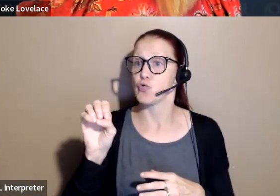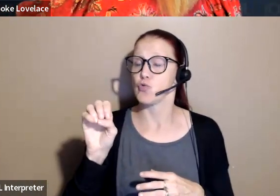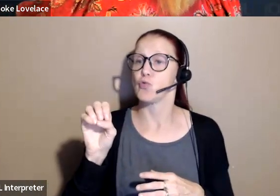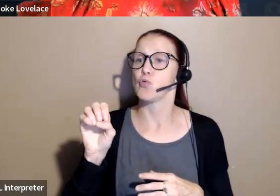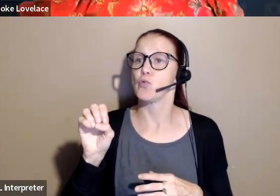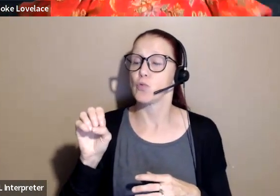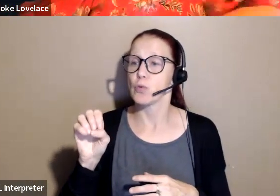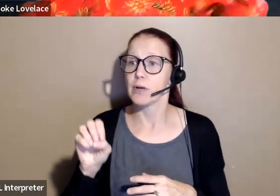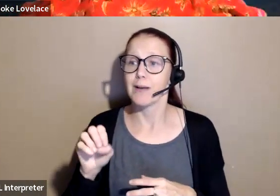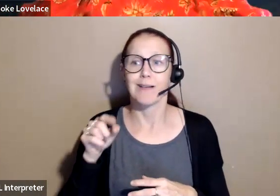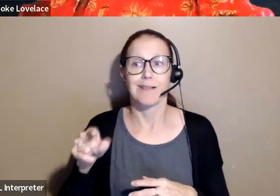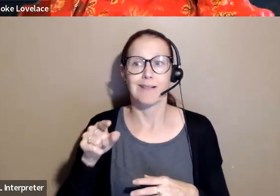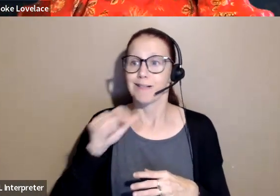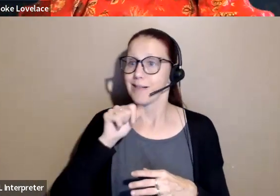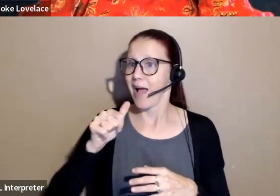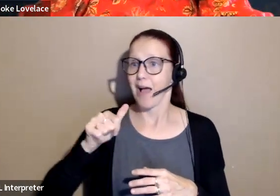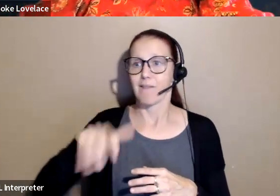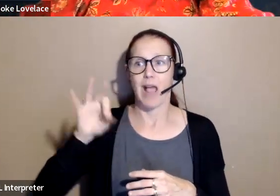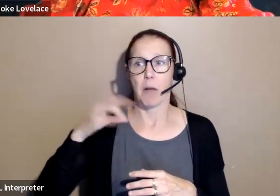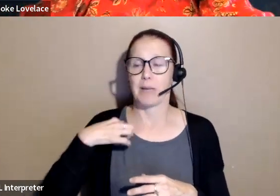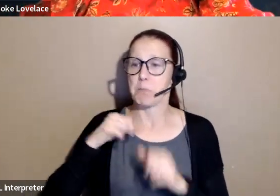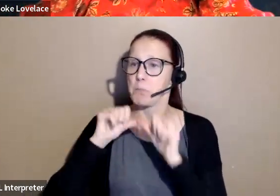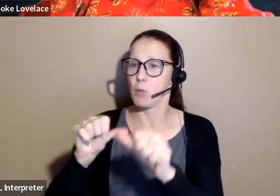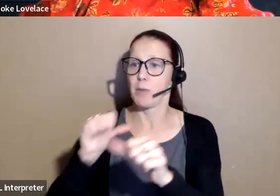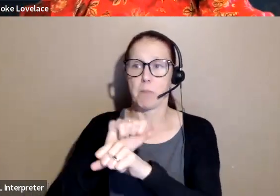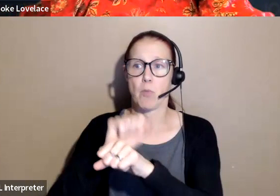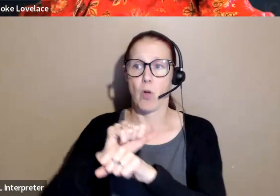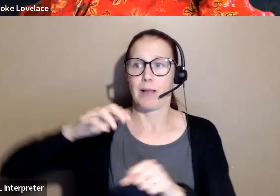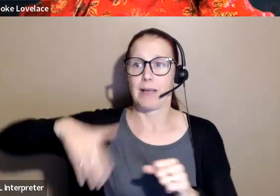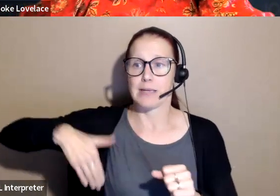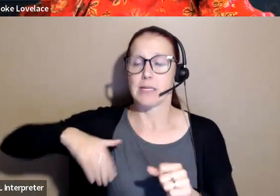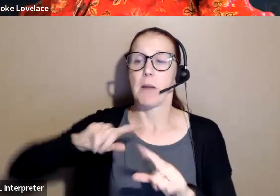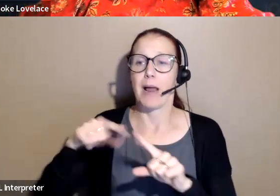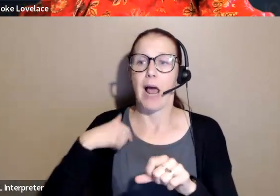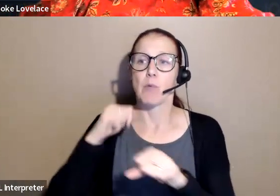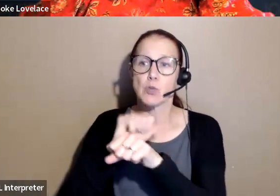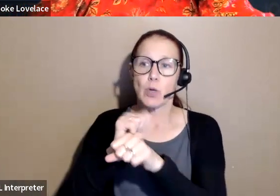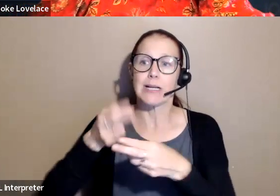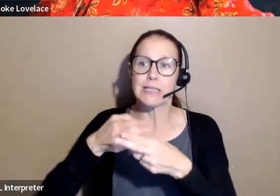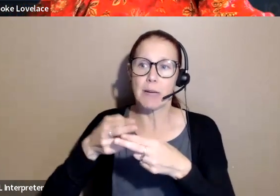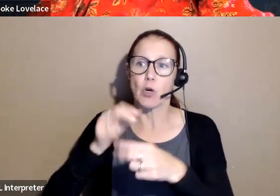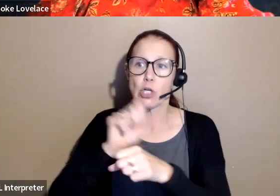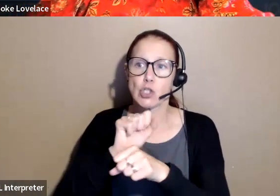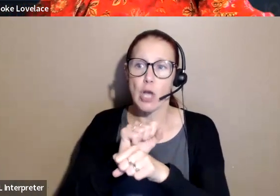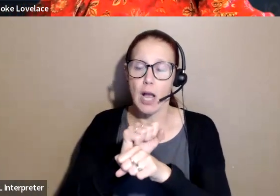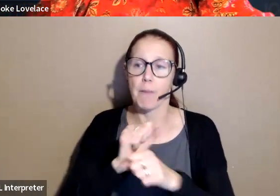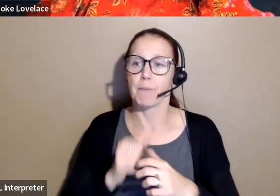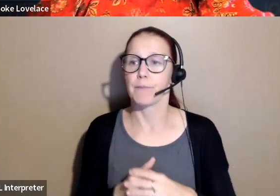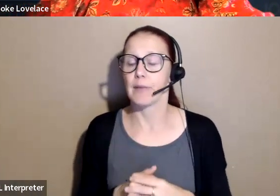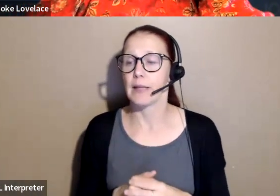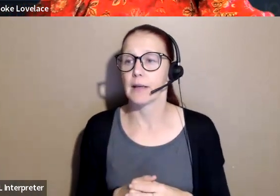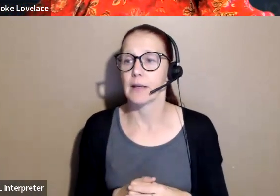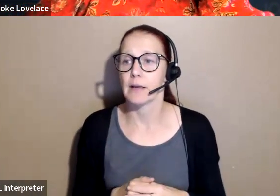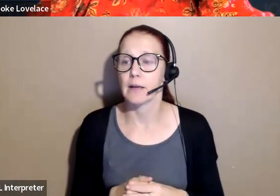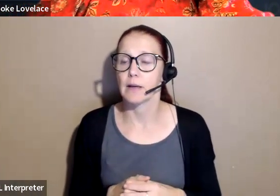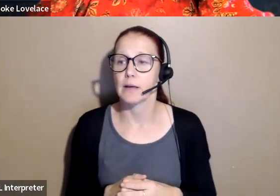year, I had not found permanent employment, but was working a temp job at the moment.